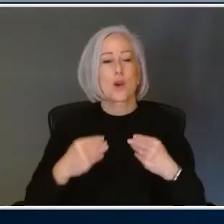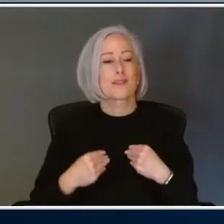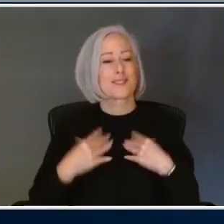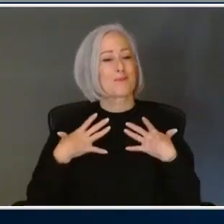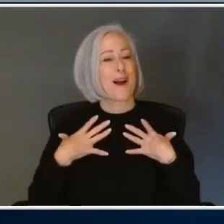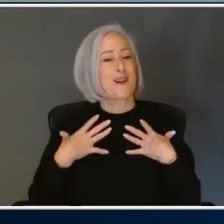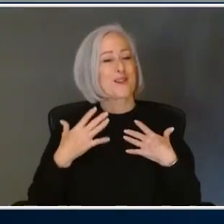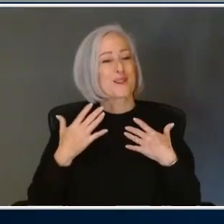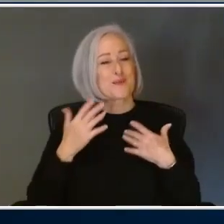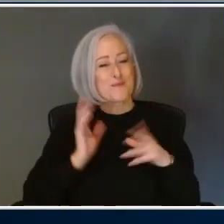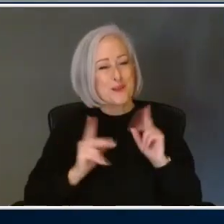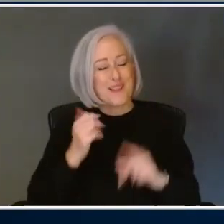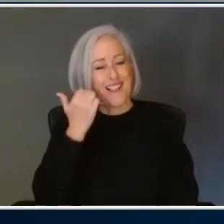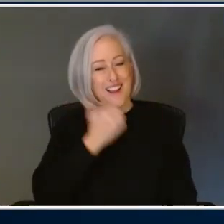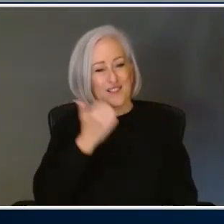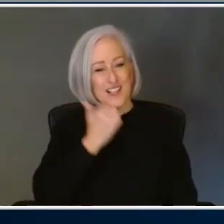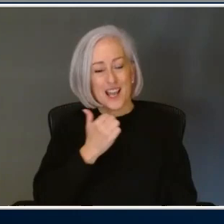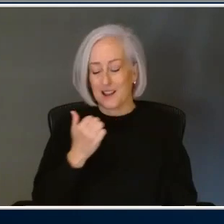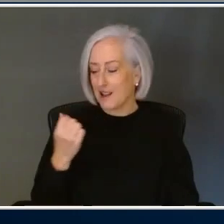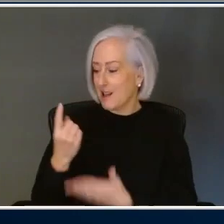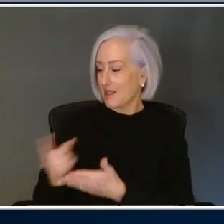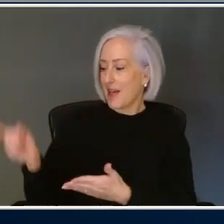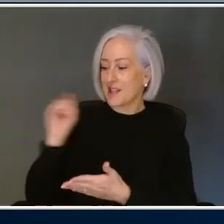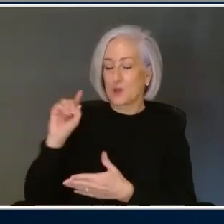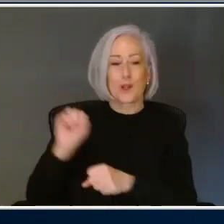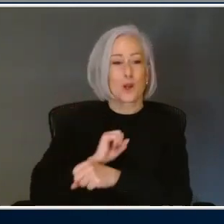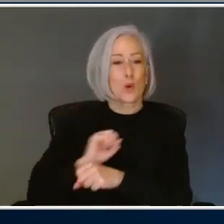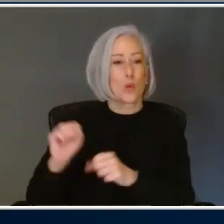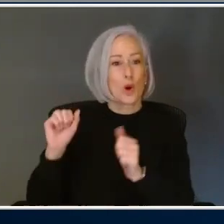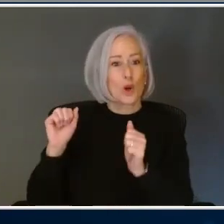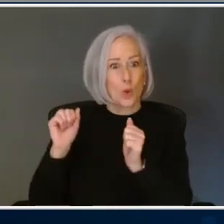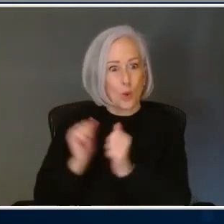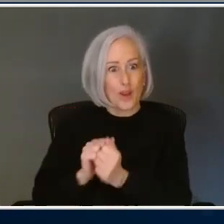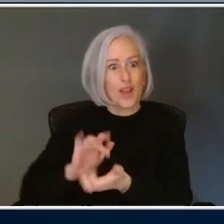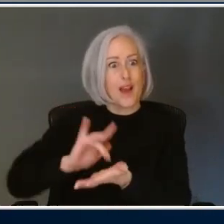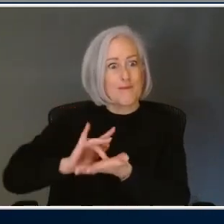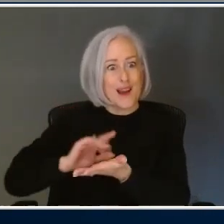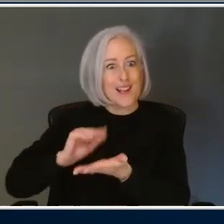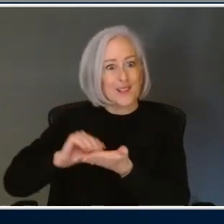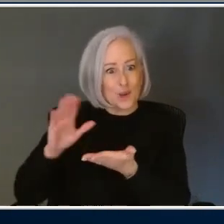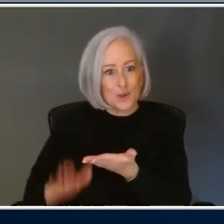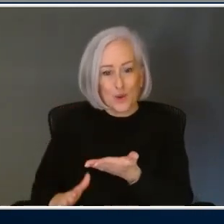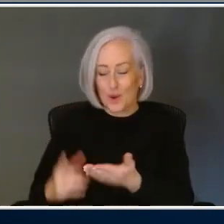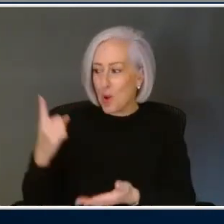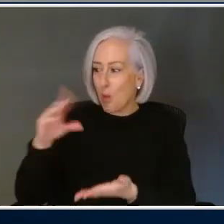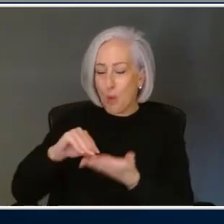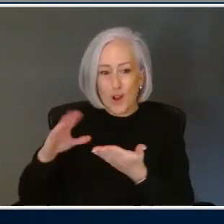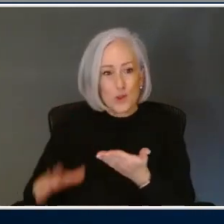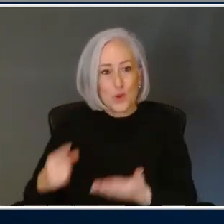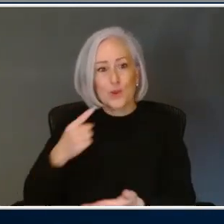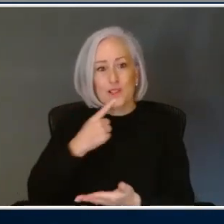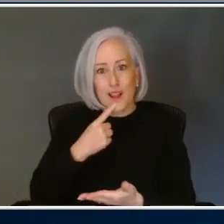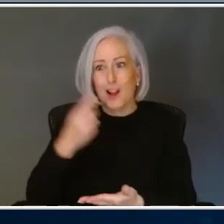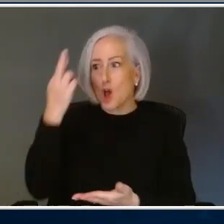Just a week ago, I was working with my medical students, and one of them told me the reason that they went into this specific field is because they